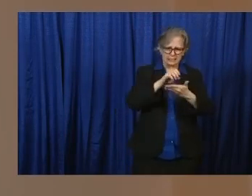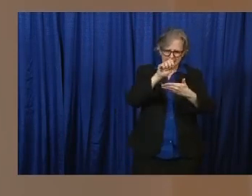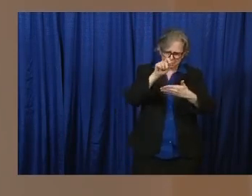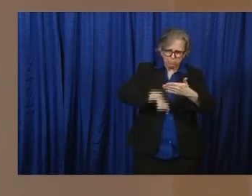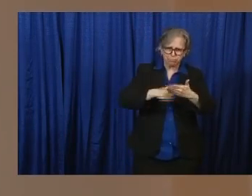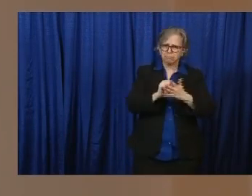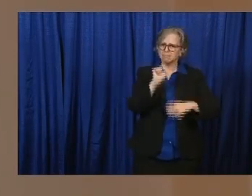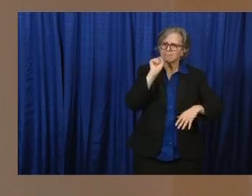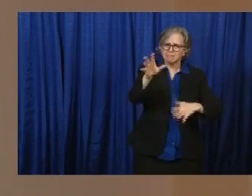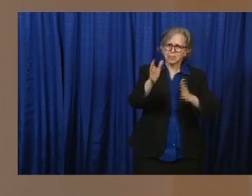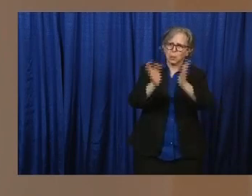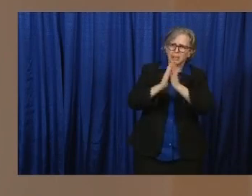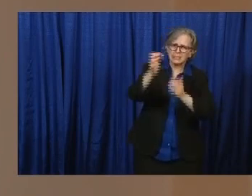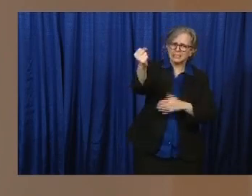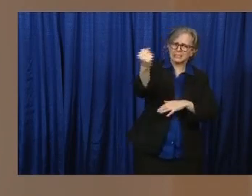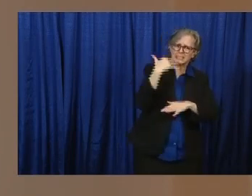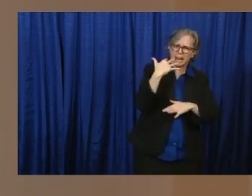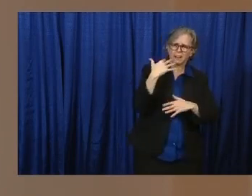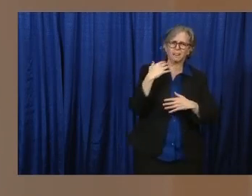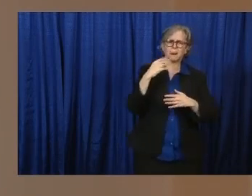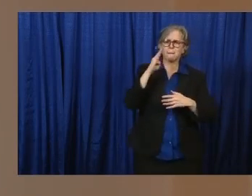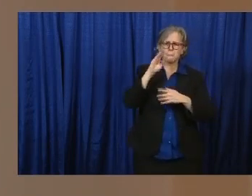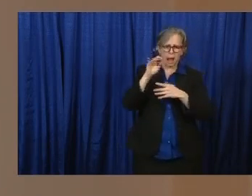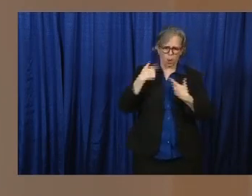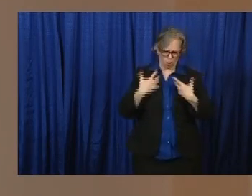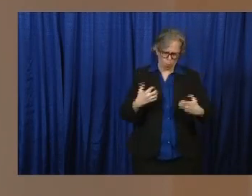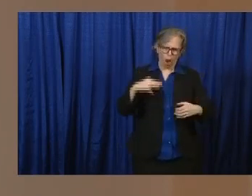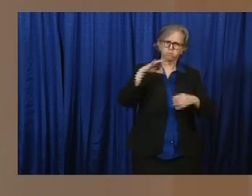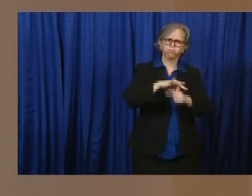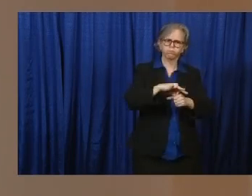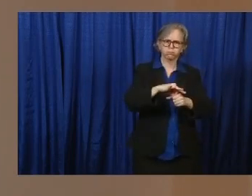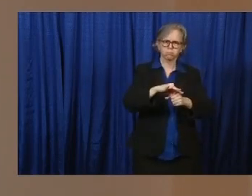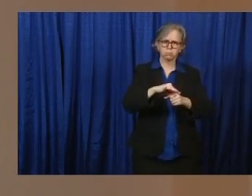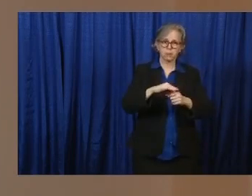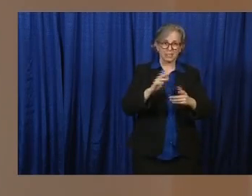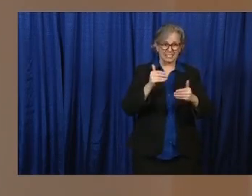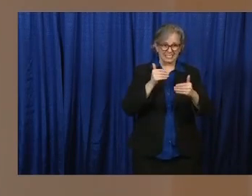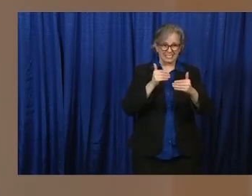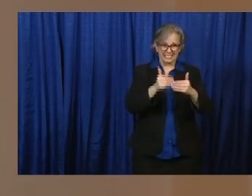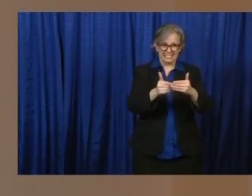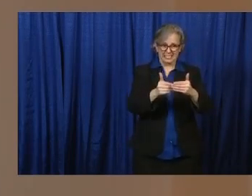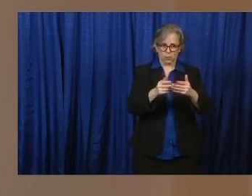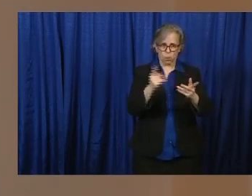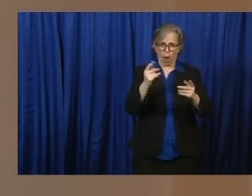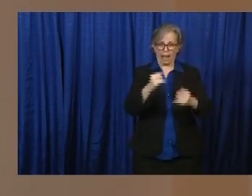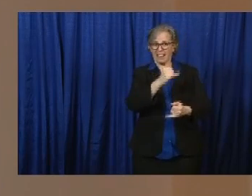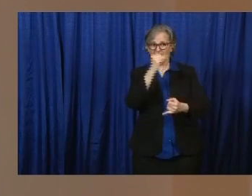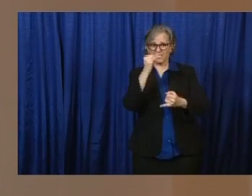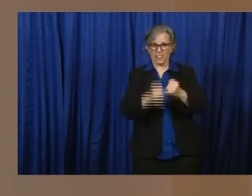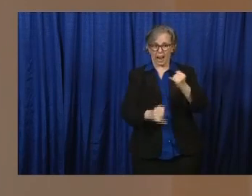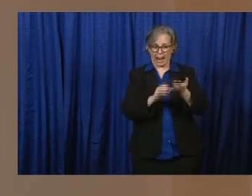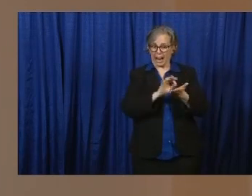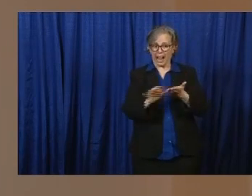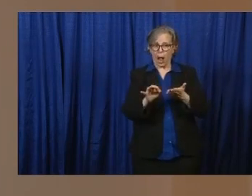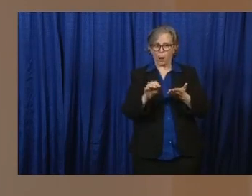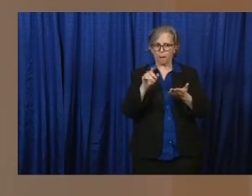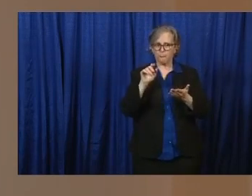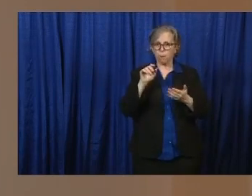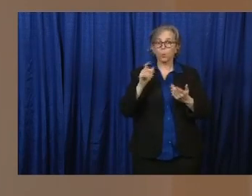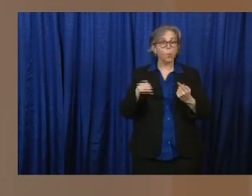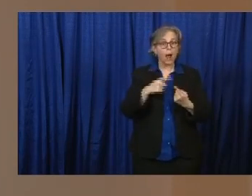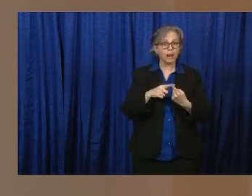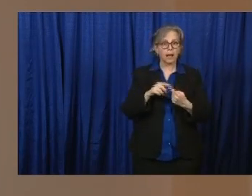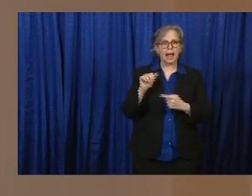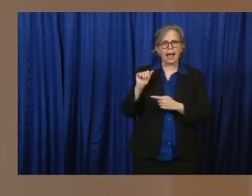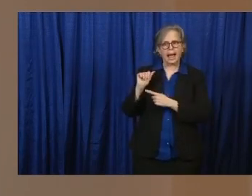participate in the election that's coming up for final vote count on April the 28th. Do want